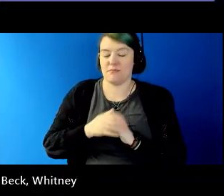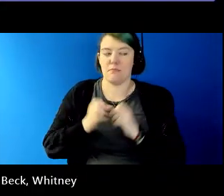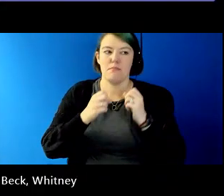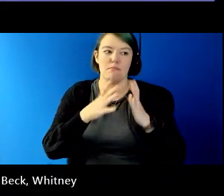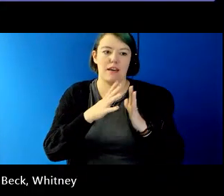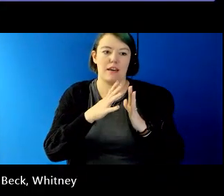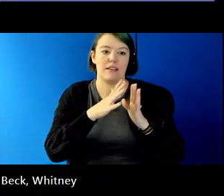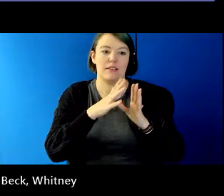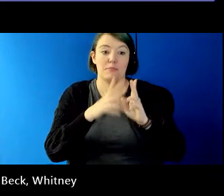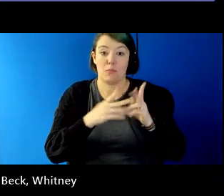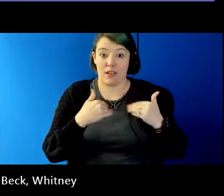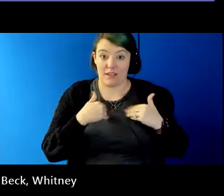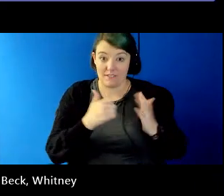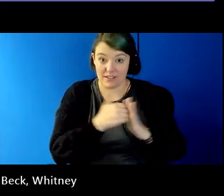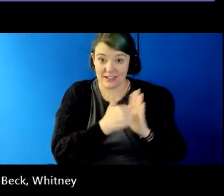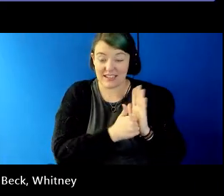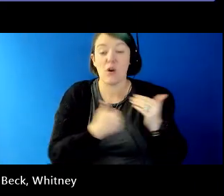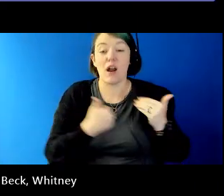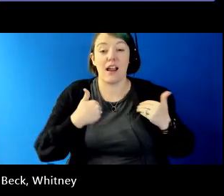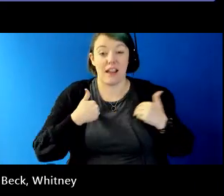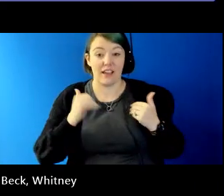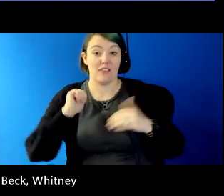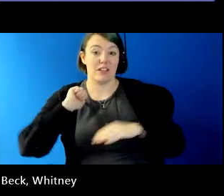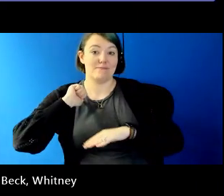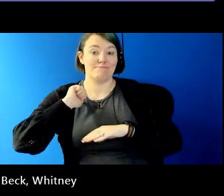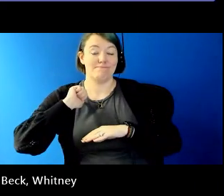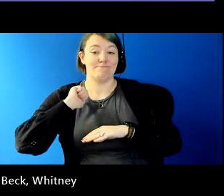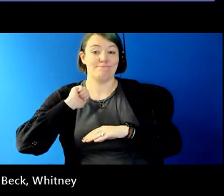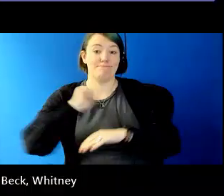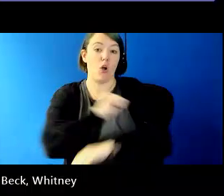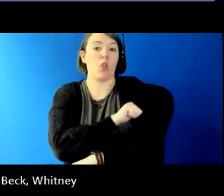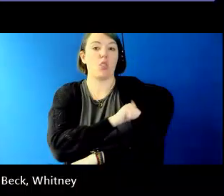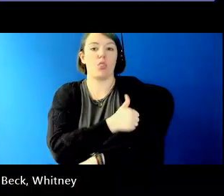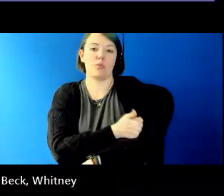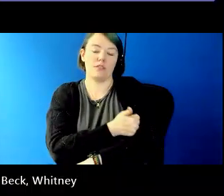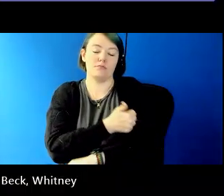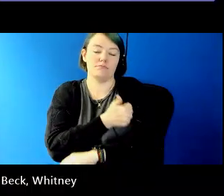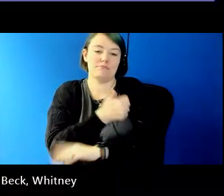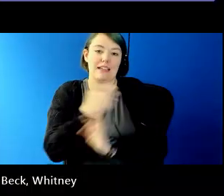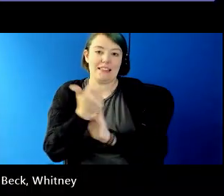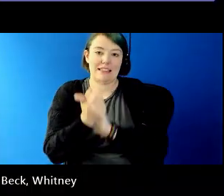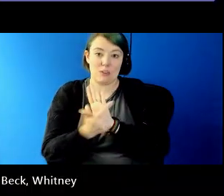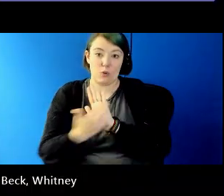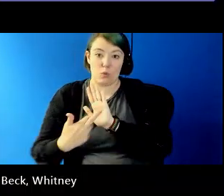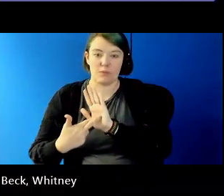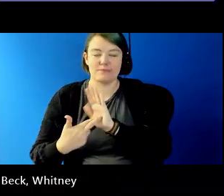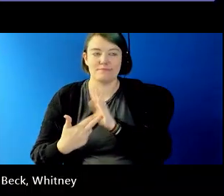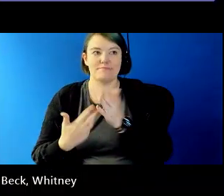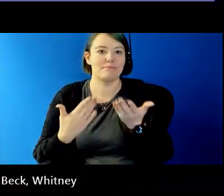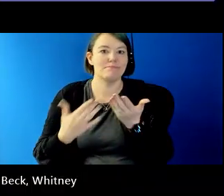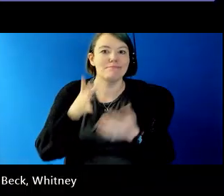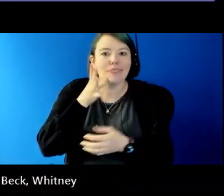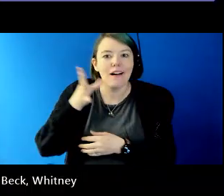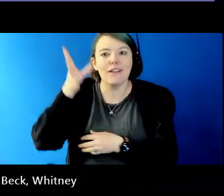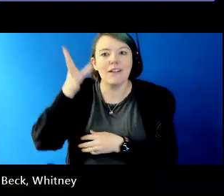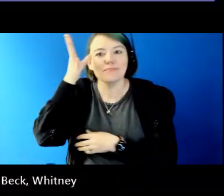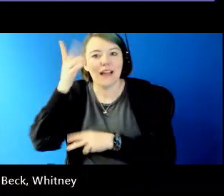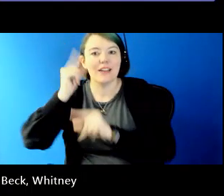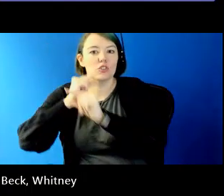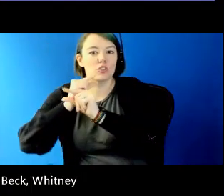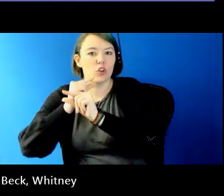actually have an authorized legal representative that opens the account for them. That's mom, dad, guardian. I actually skipped over